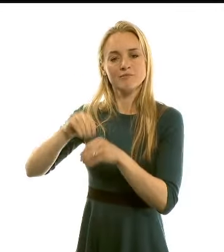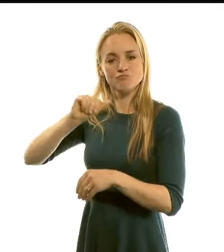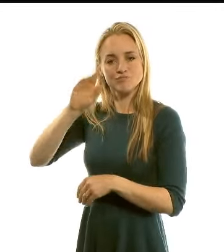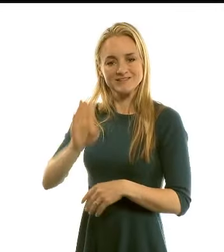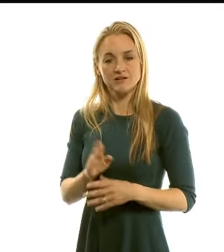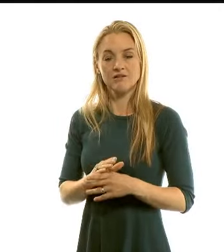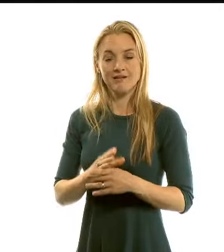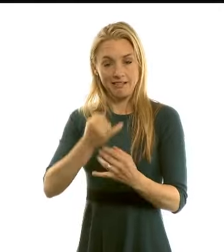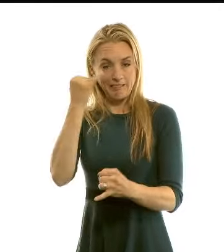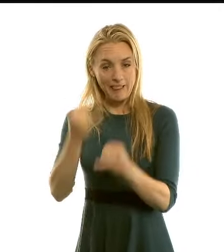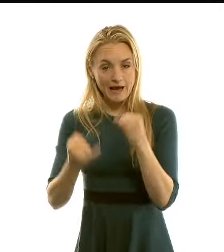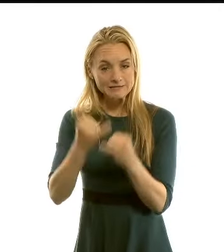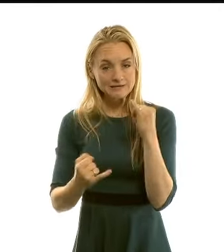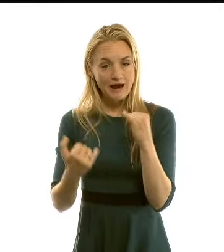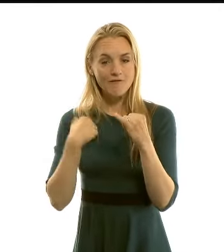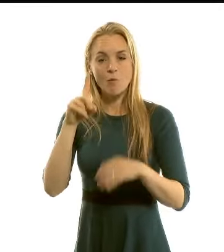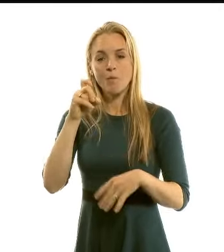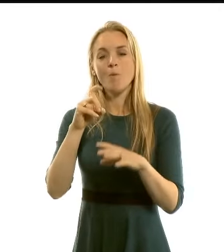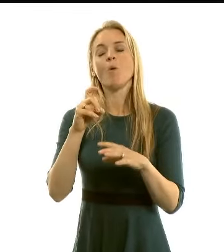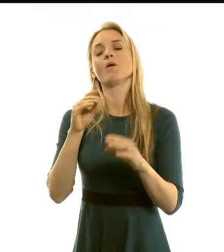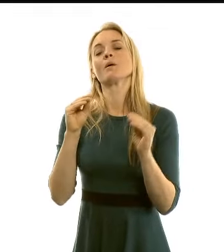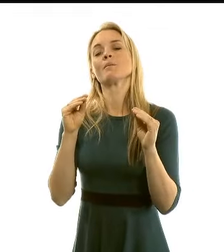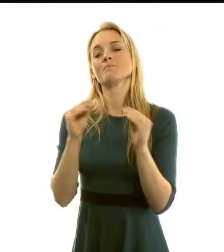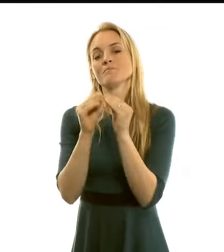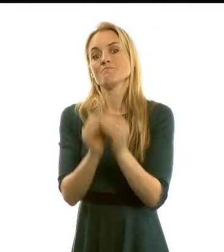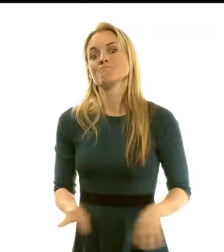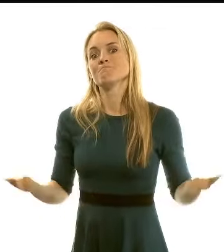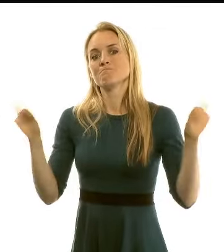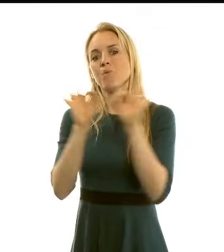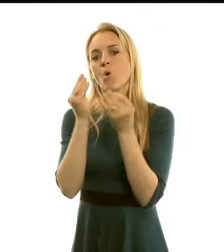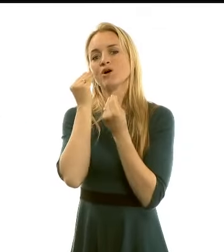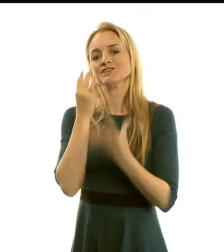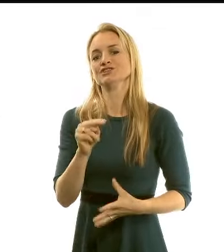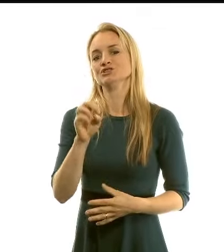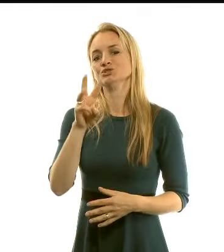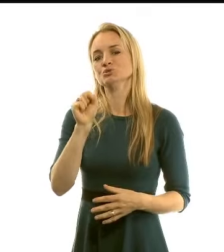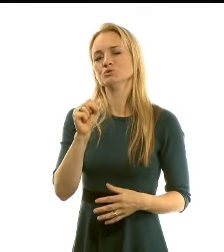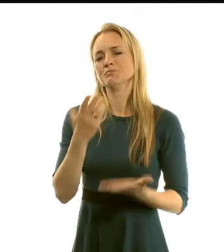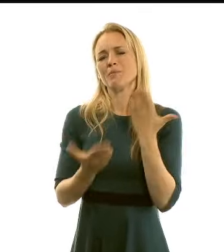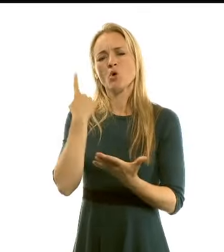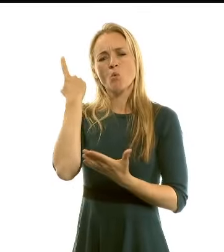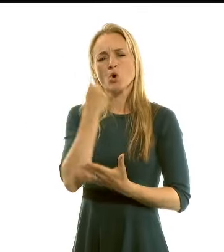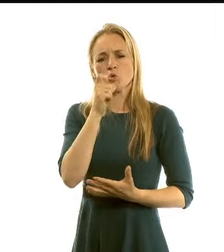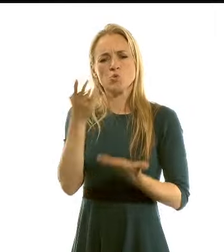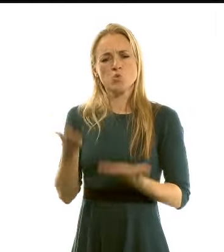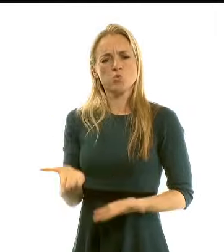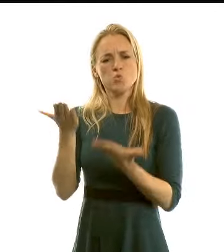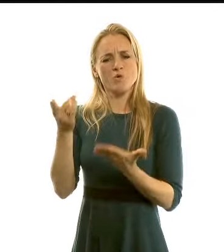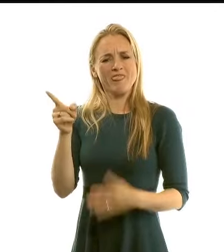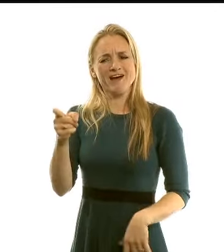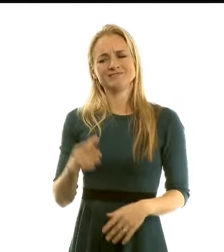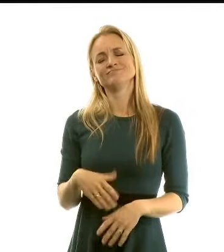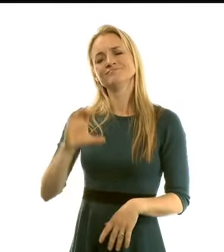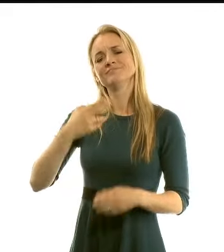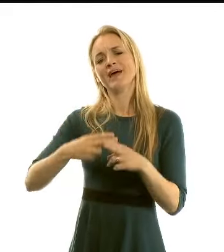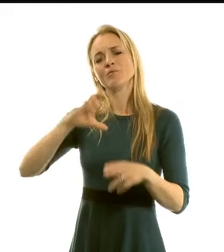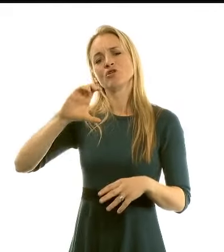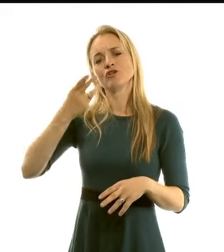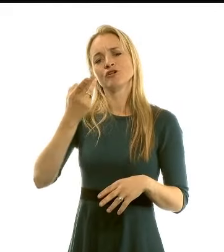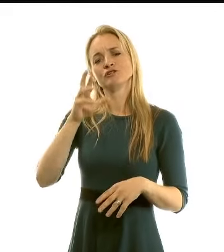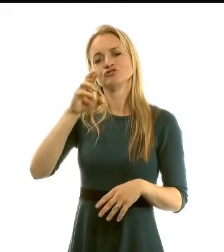another important piece of bricking news. Now, you may be wondering who this little guy is. It's my boy Charlie. Now, he isn't just attempting to end